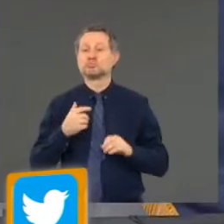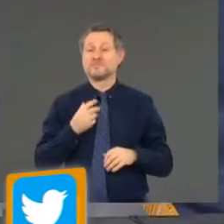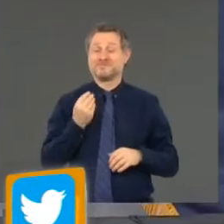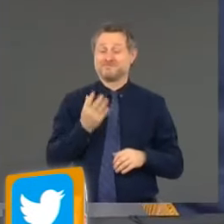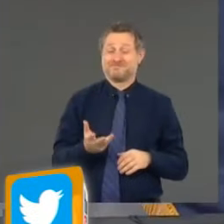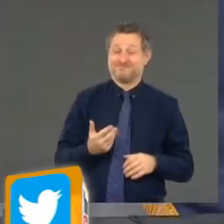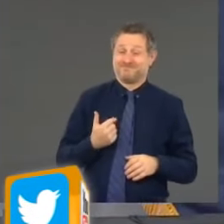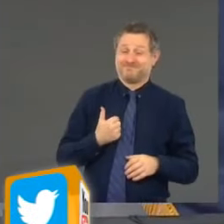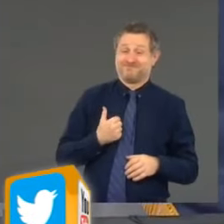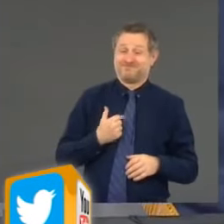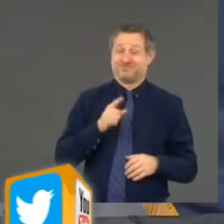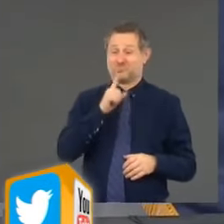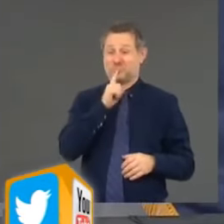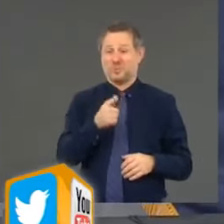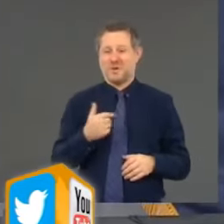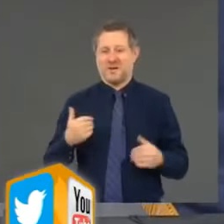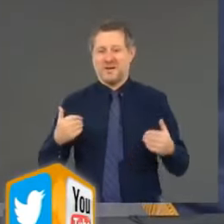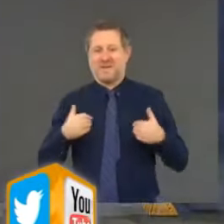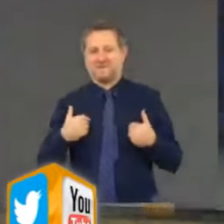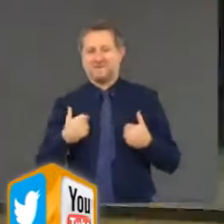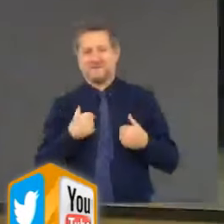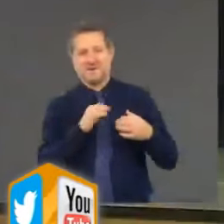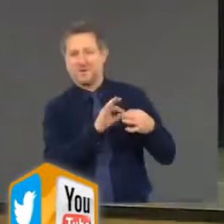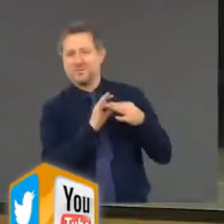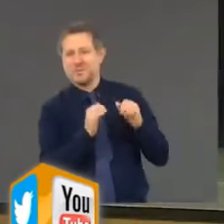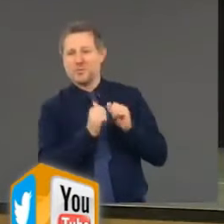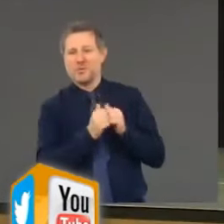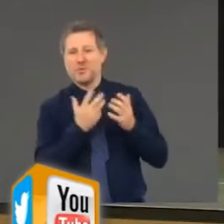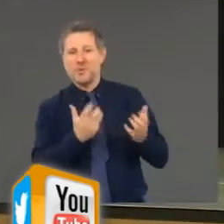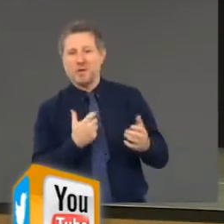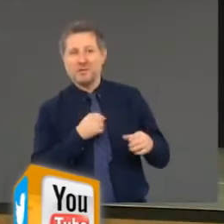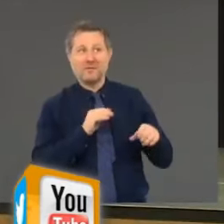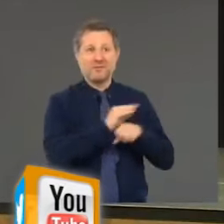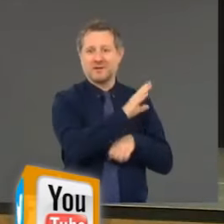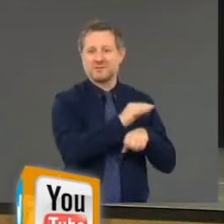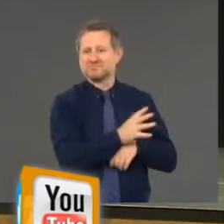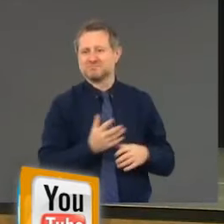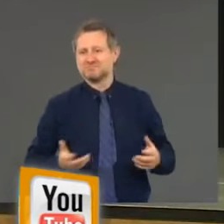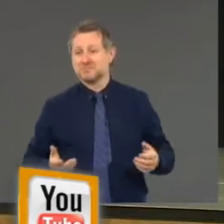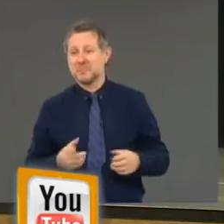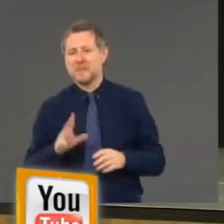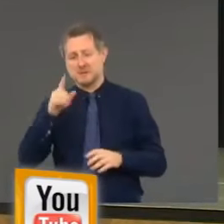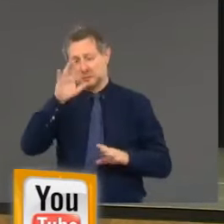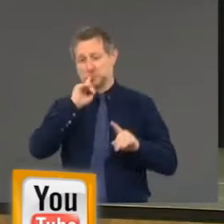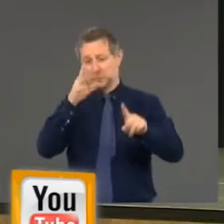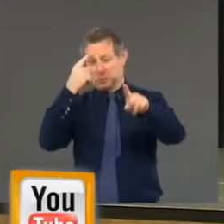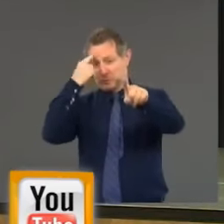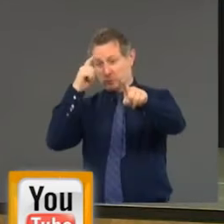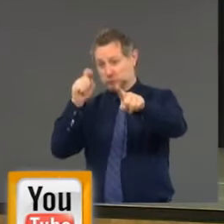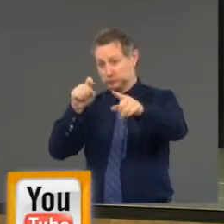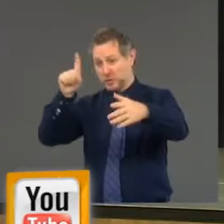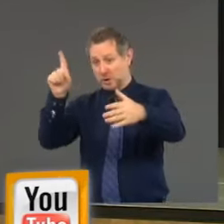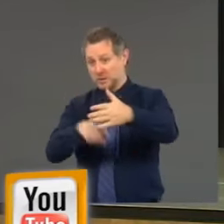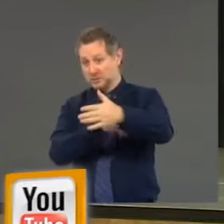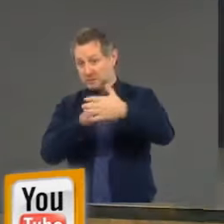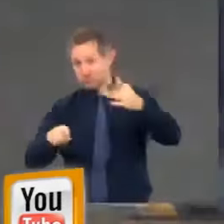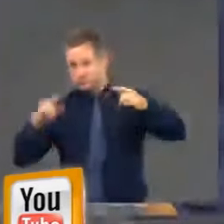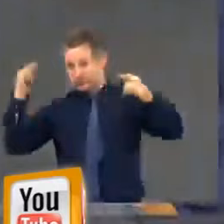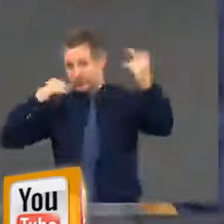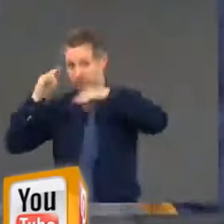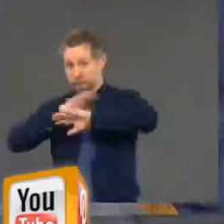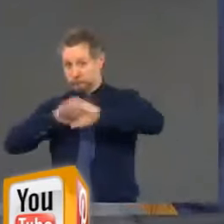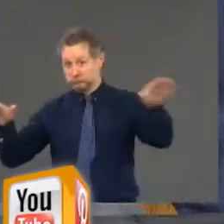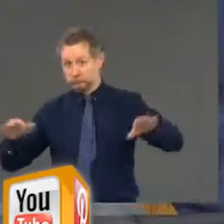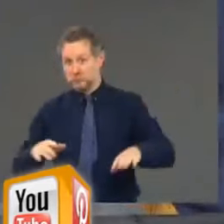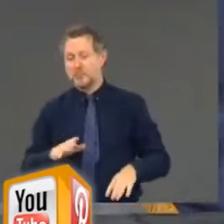for gratuitous advice from me. Do you think these flights should be canceled at this point? I think they should have been, we should have known,